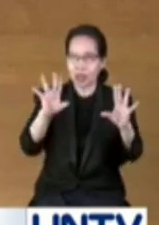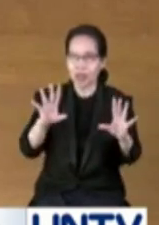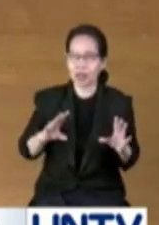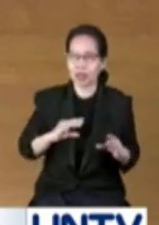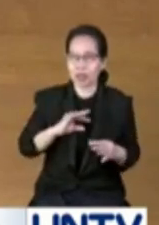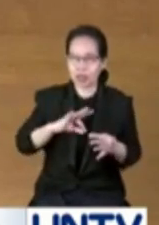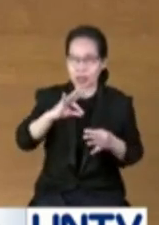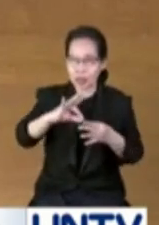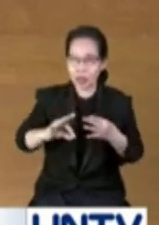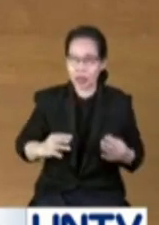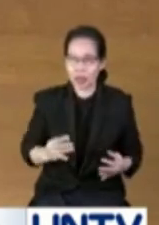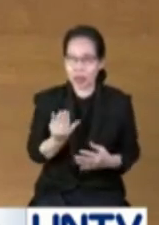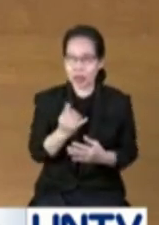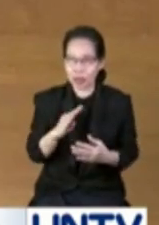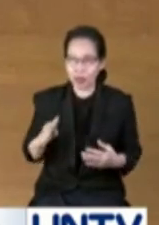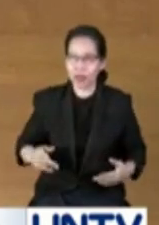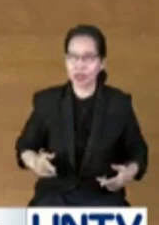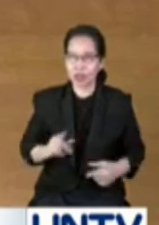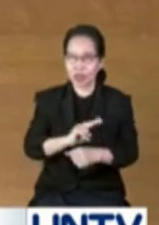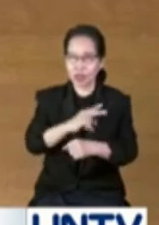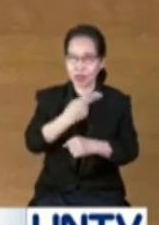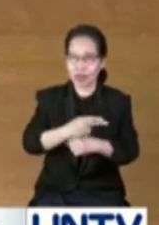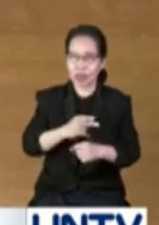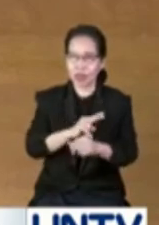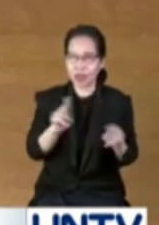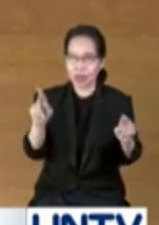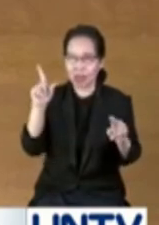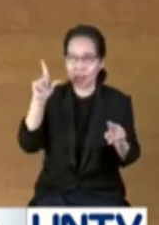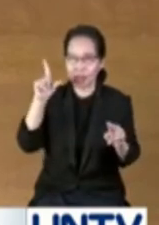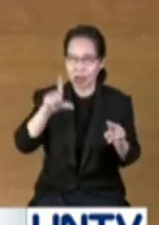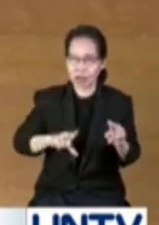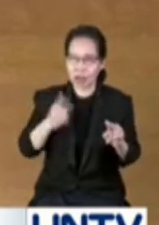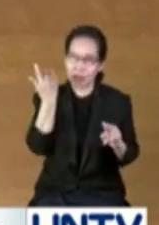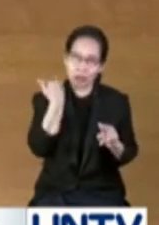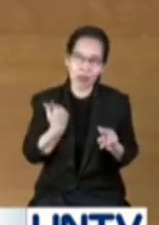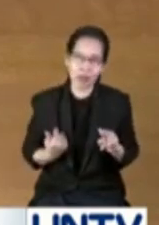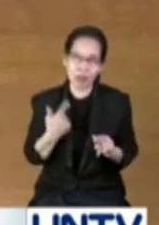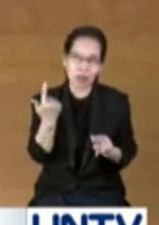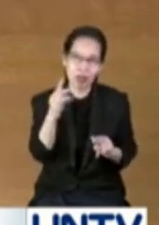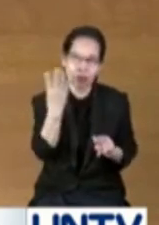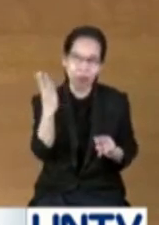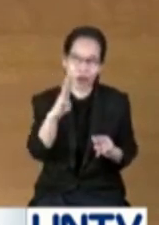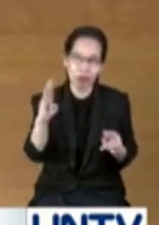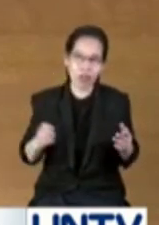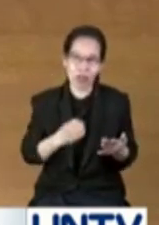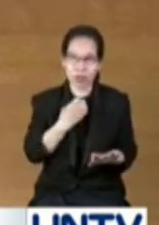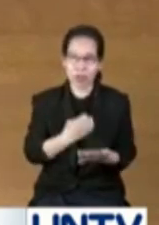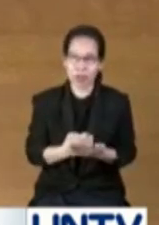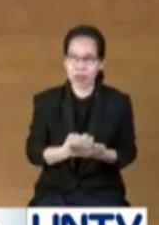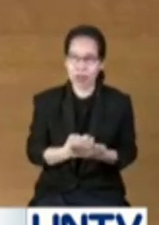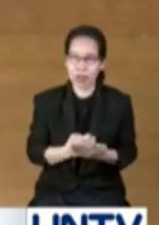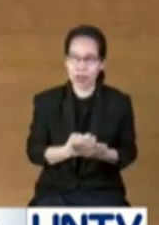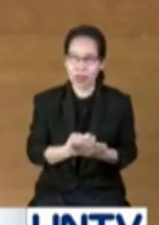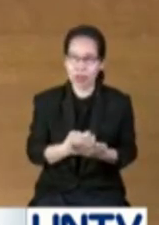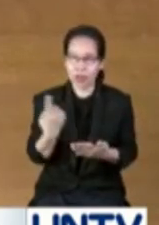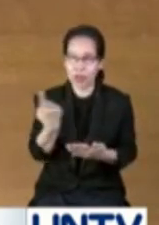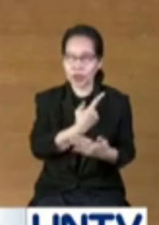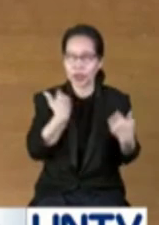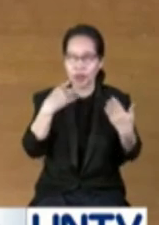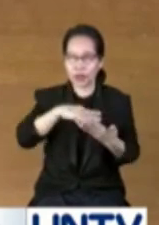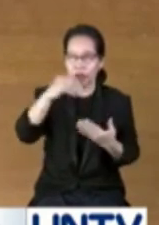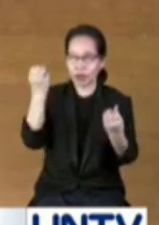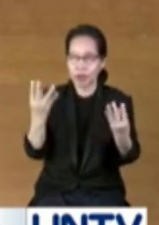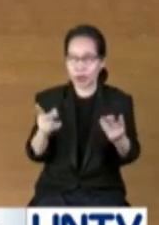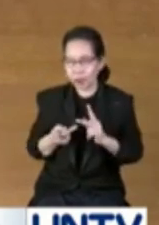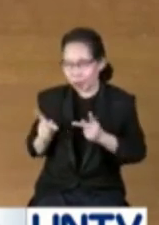livelihood, with the unlocking of the development of the green and blue economies. We have learned many painful lessons from